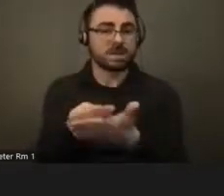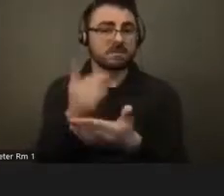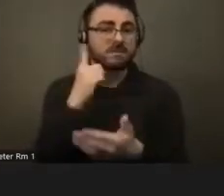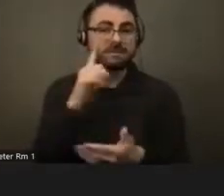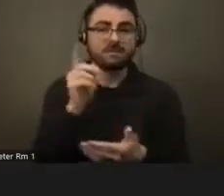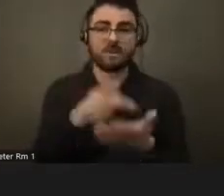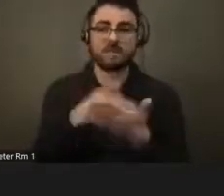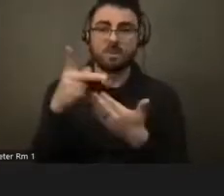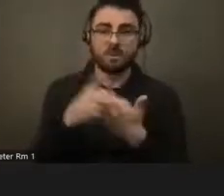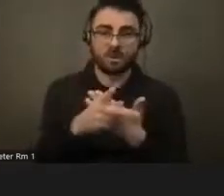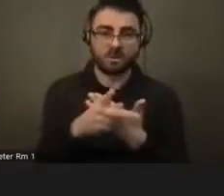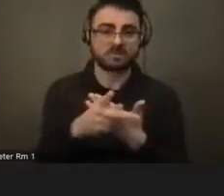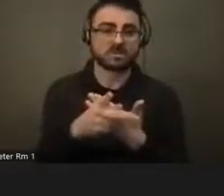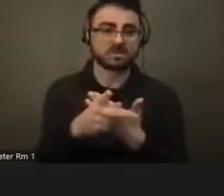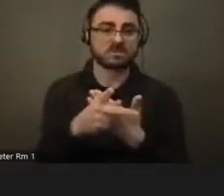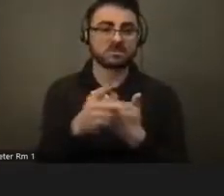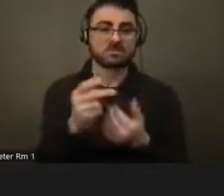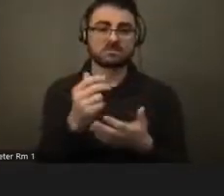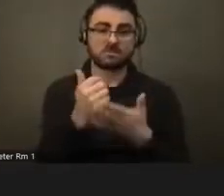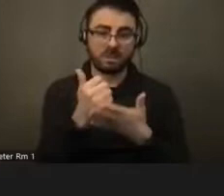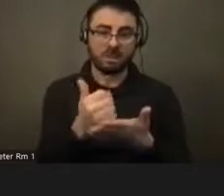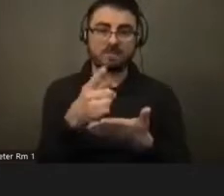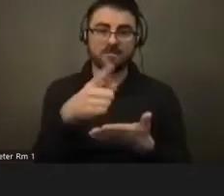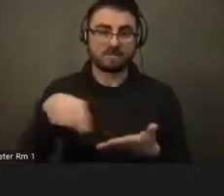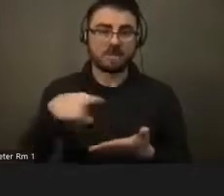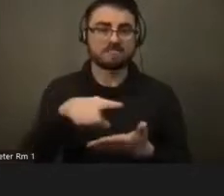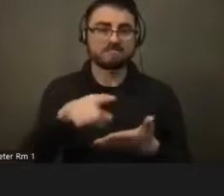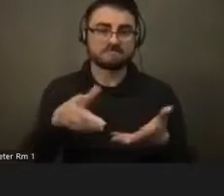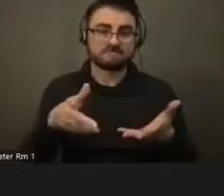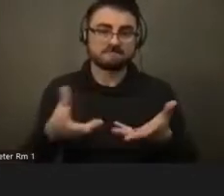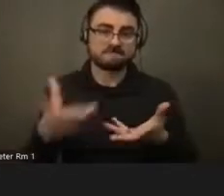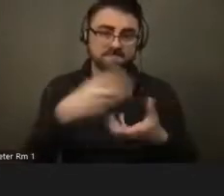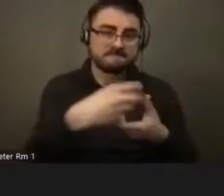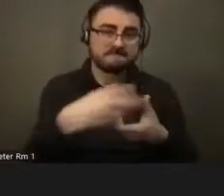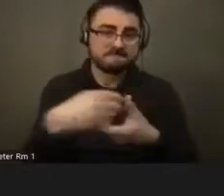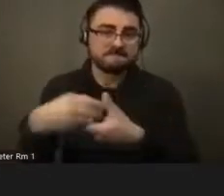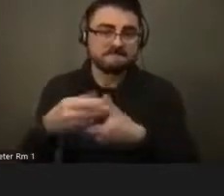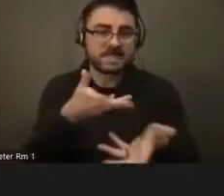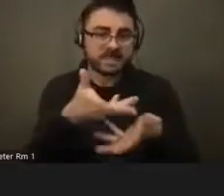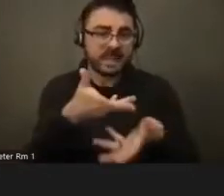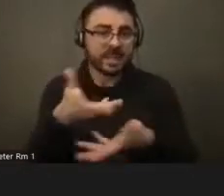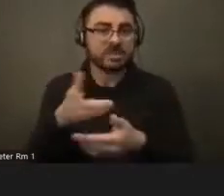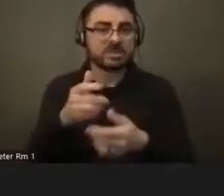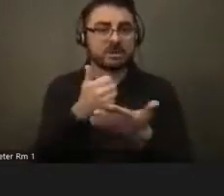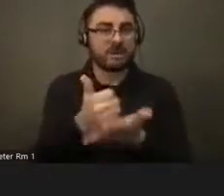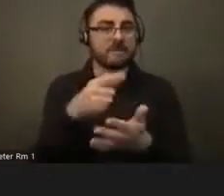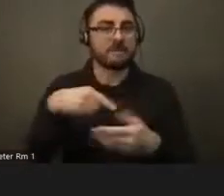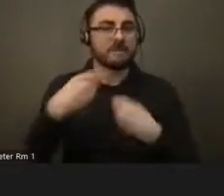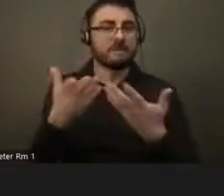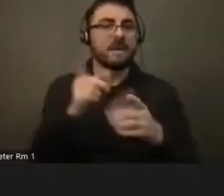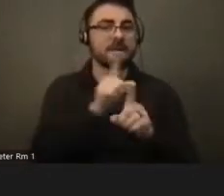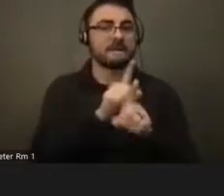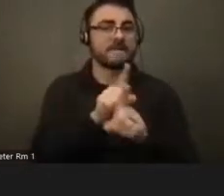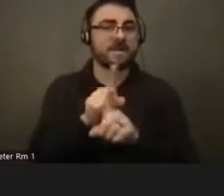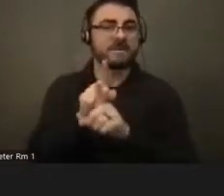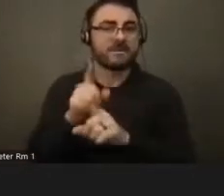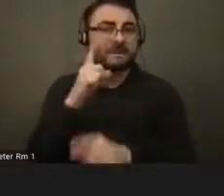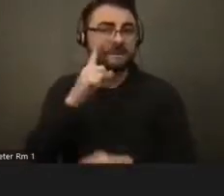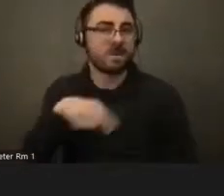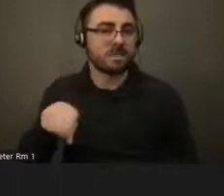help engage them and mentor them so that they get the support